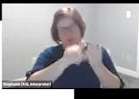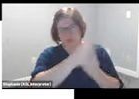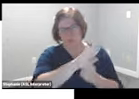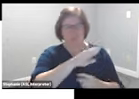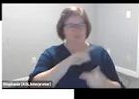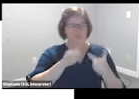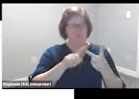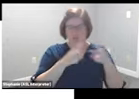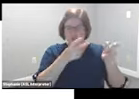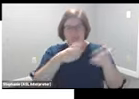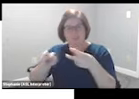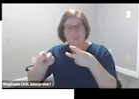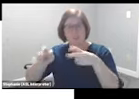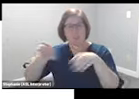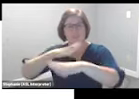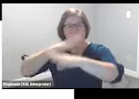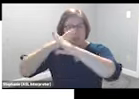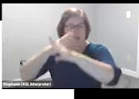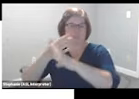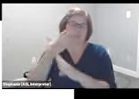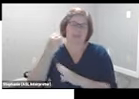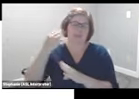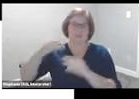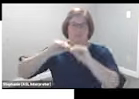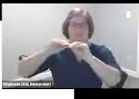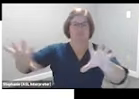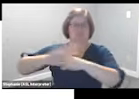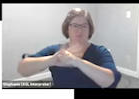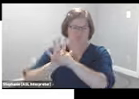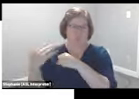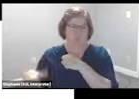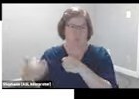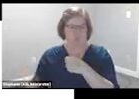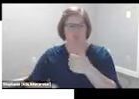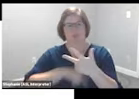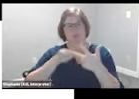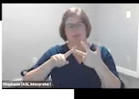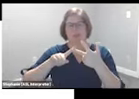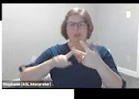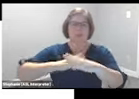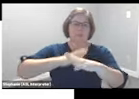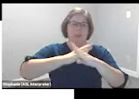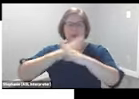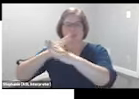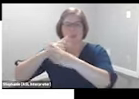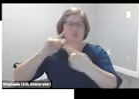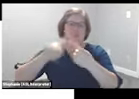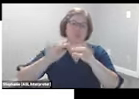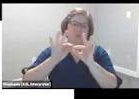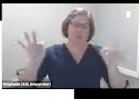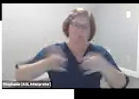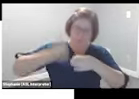moving into a postdoc, trying to get a job because of the pandemic. There are barriers to degree completion at the master's and PhD level if you